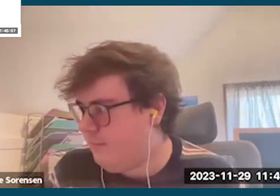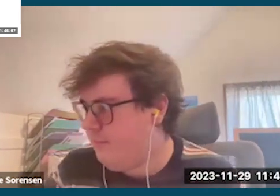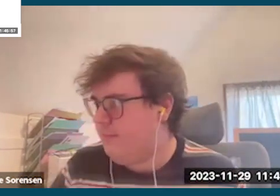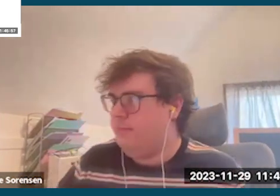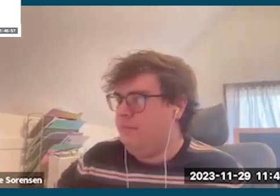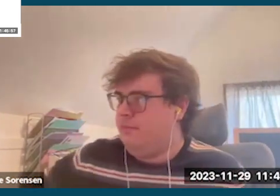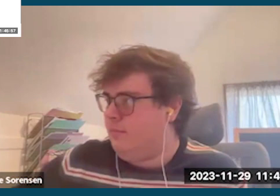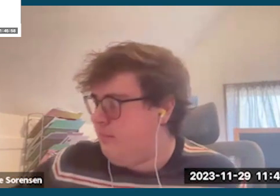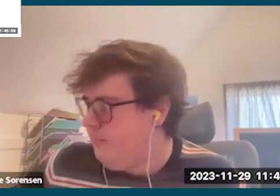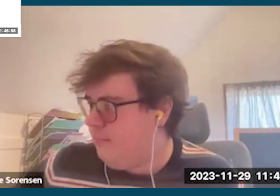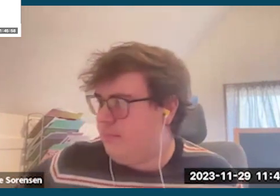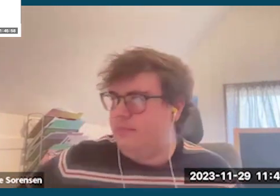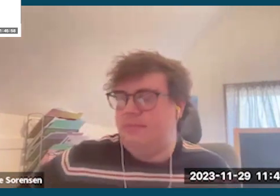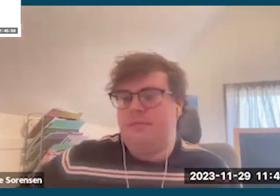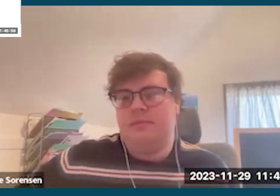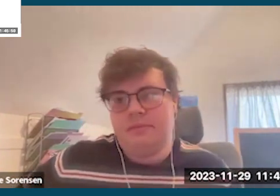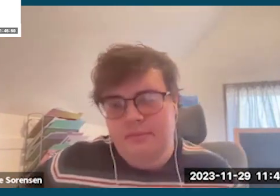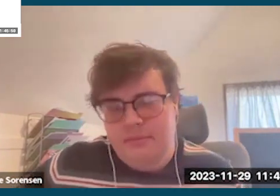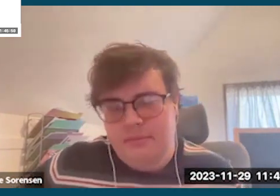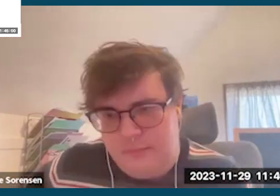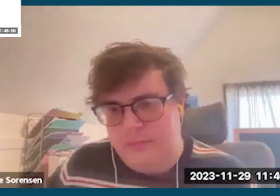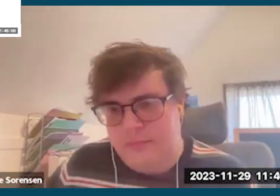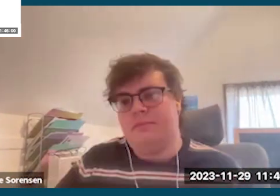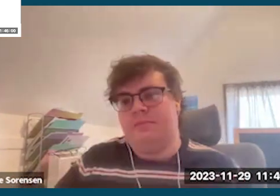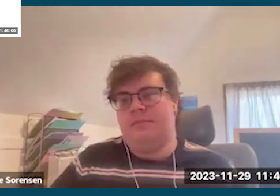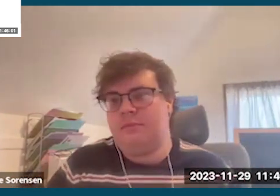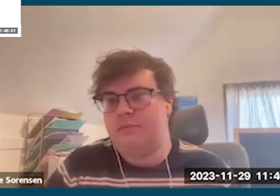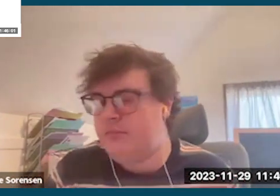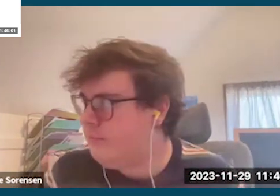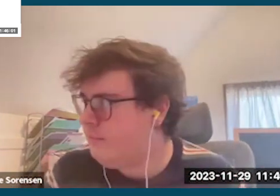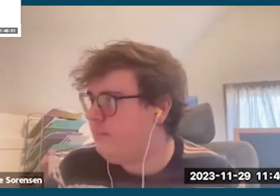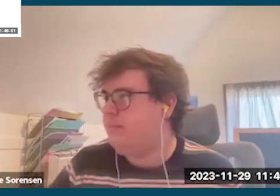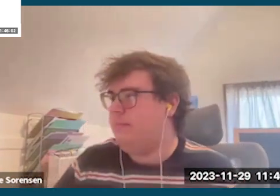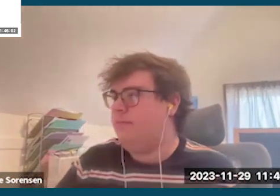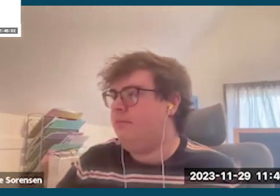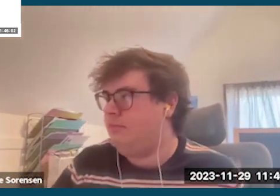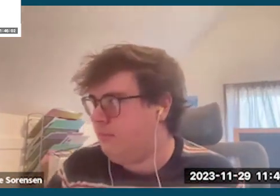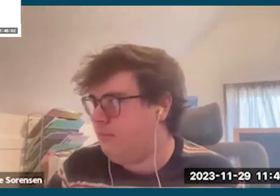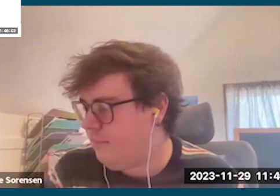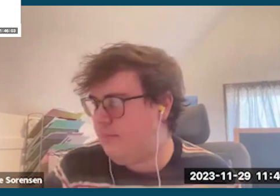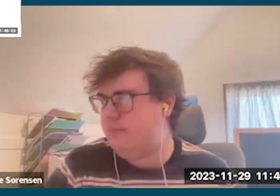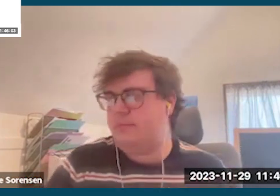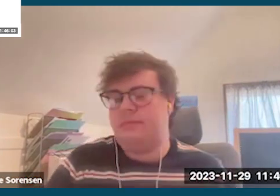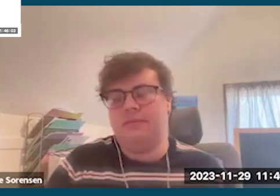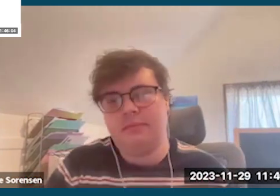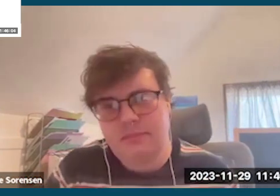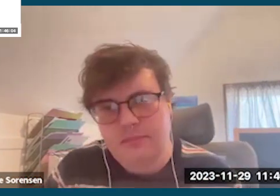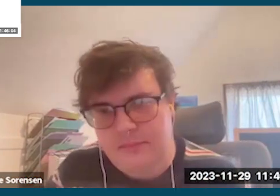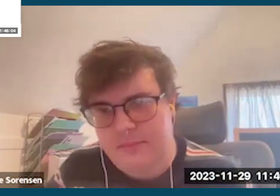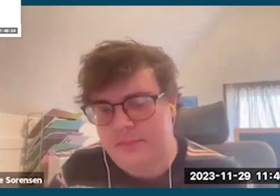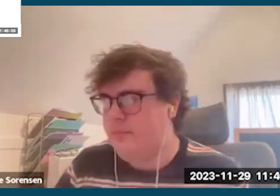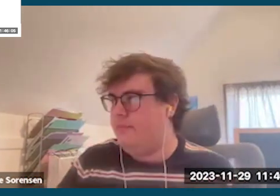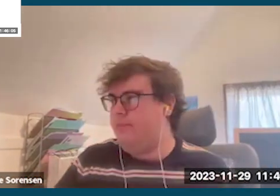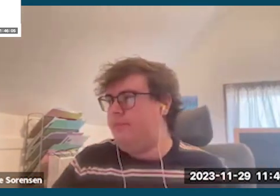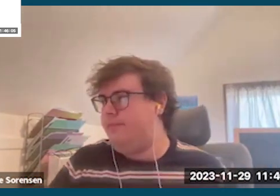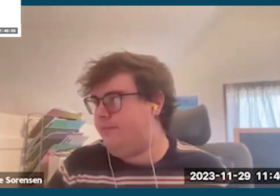week that those conditions are met, it's going to take me quite a while to both remember that it needs to happen and coordinate some other way to